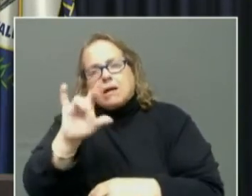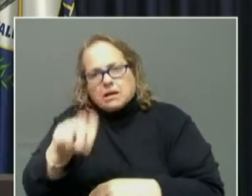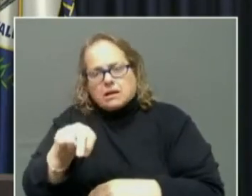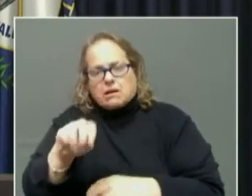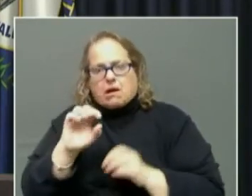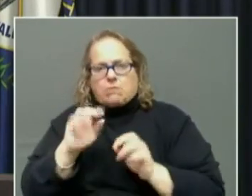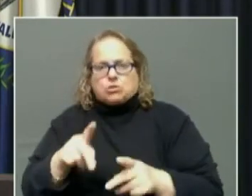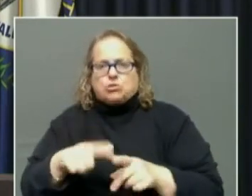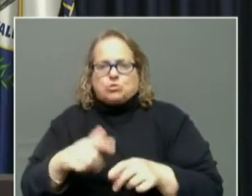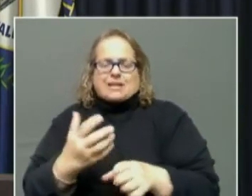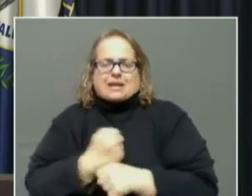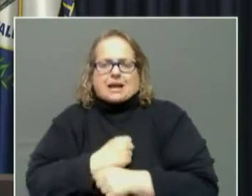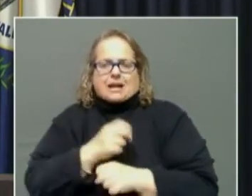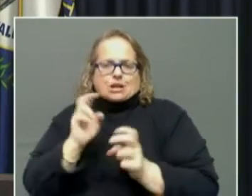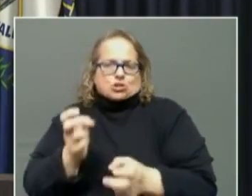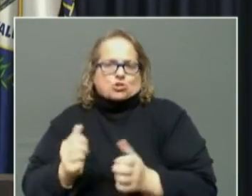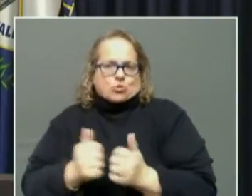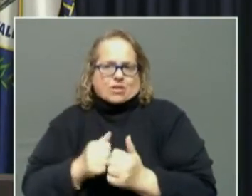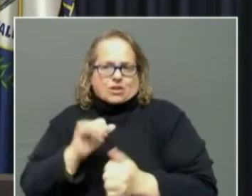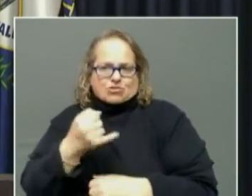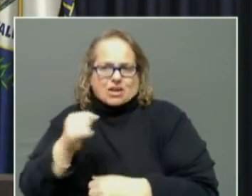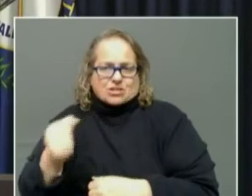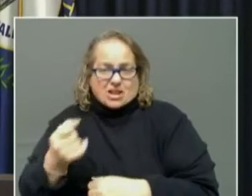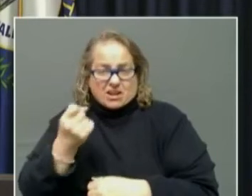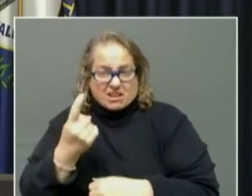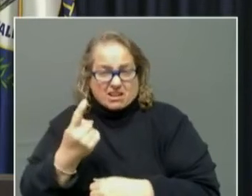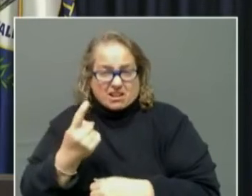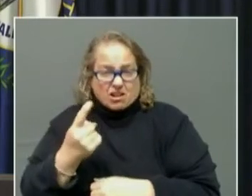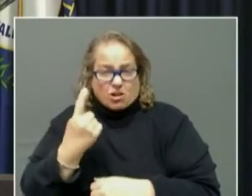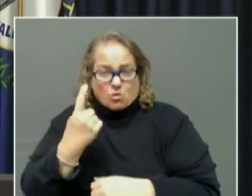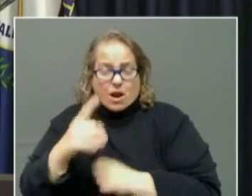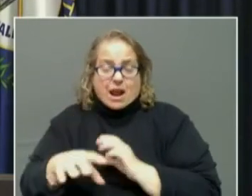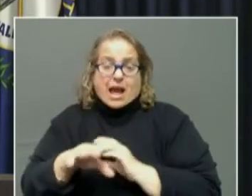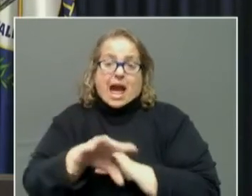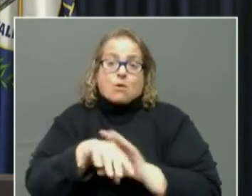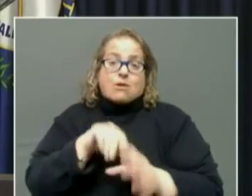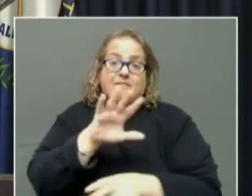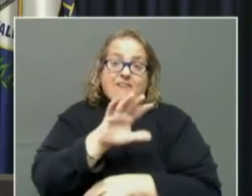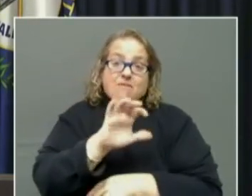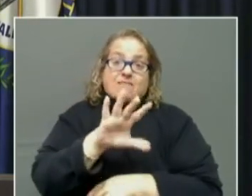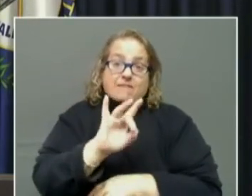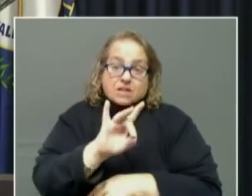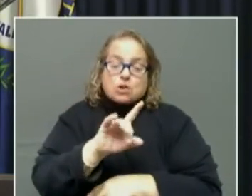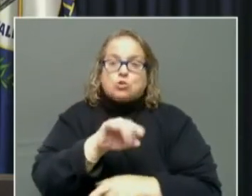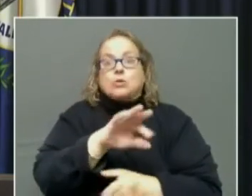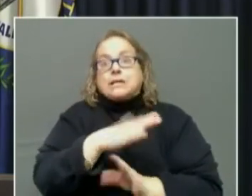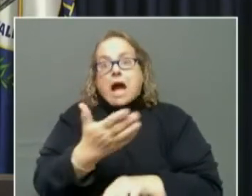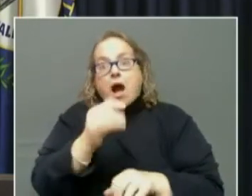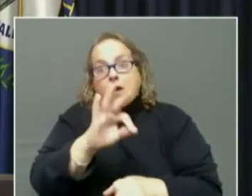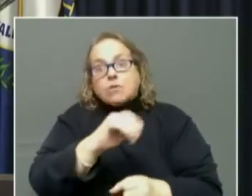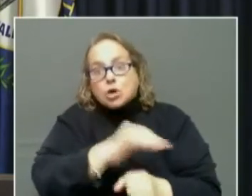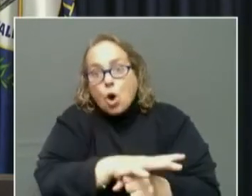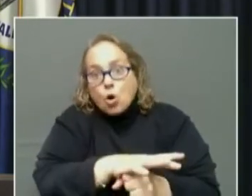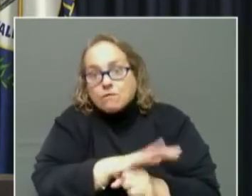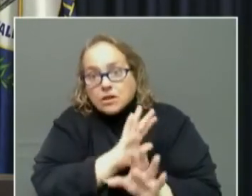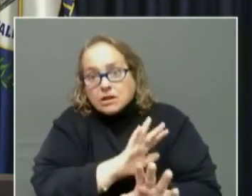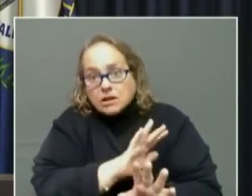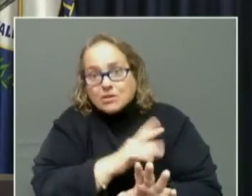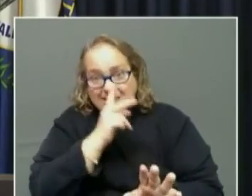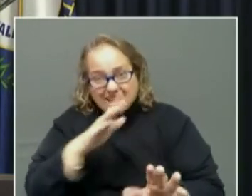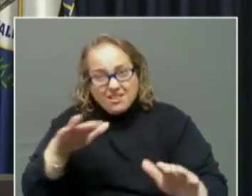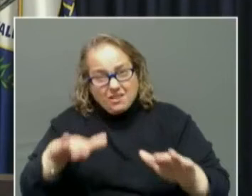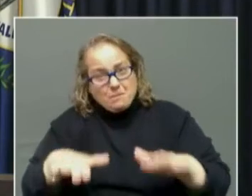the J&J vaccine, 1 in about 558 chance of dying of COVID. We just need to make sure, again, that people see